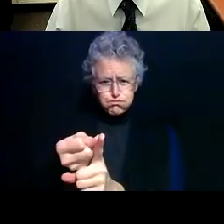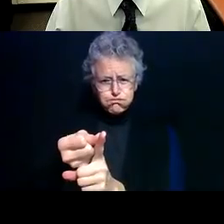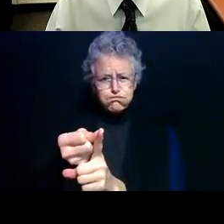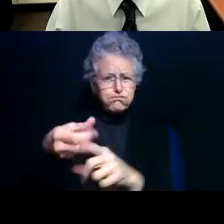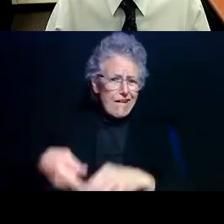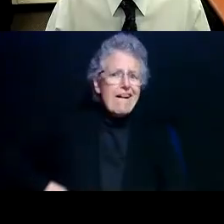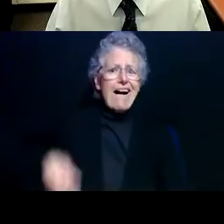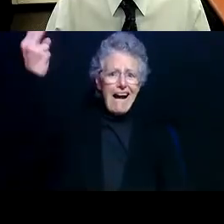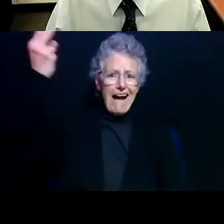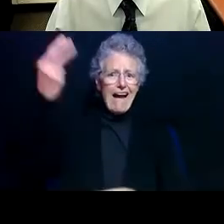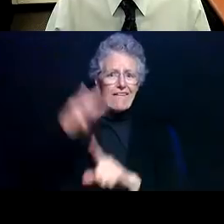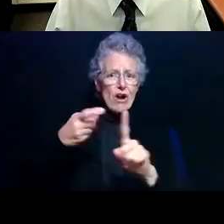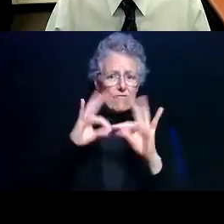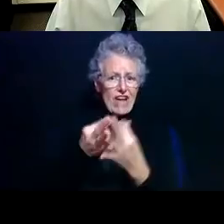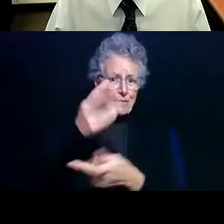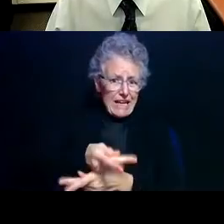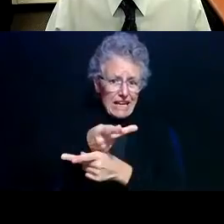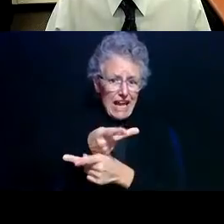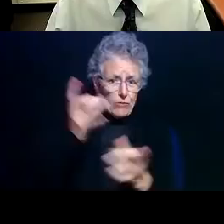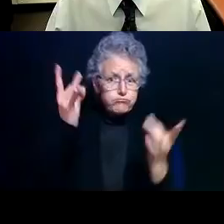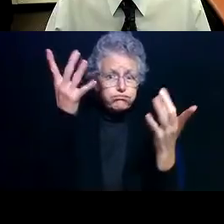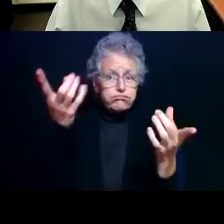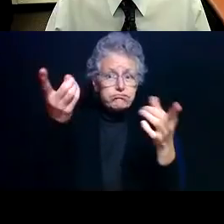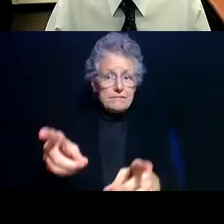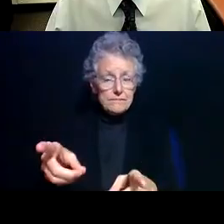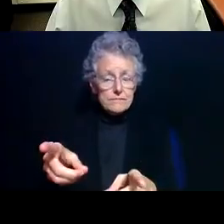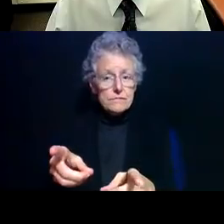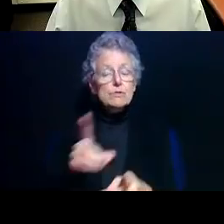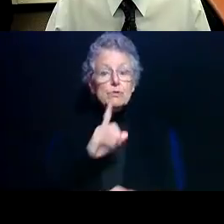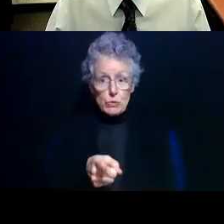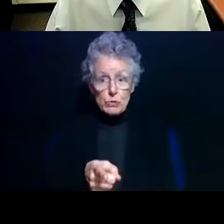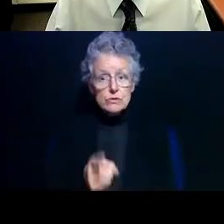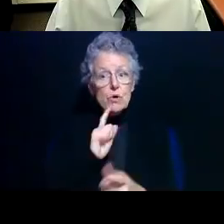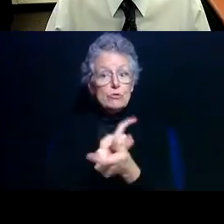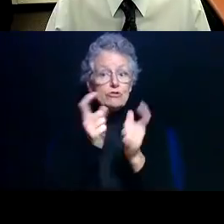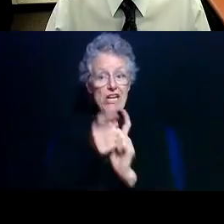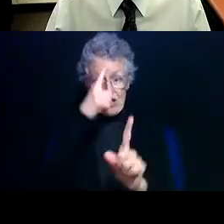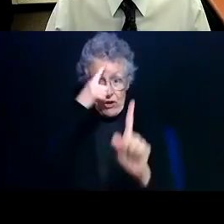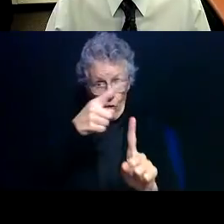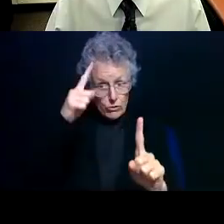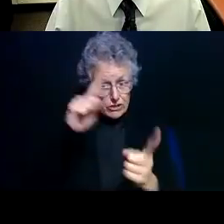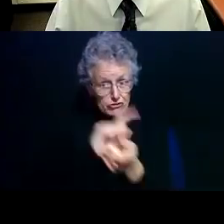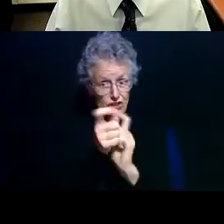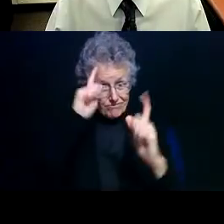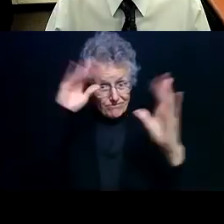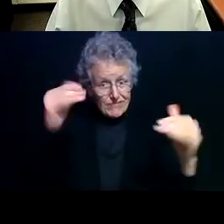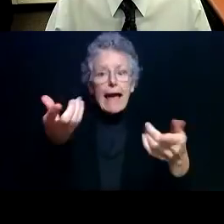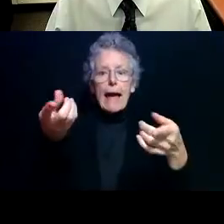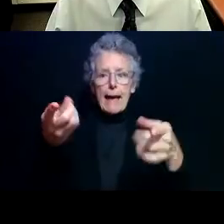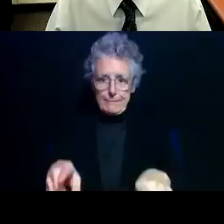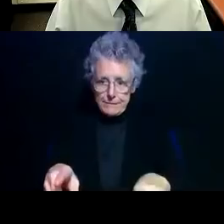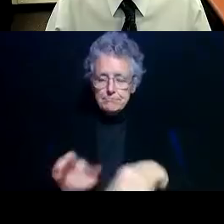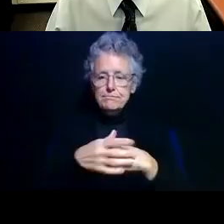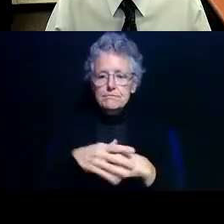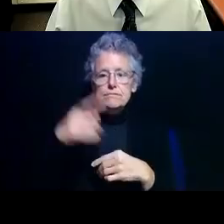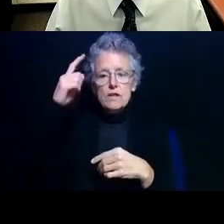crisis. So that's true. So in terms of changing goals and expectations, I think that has occurred for